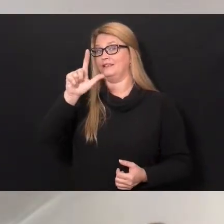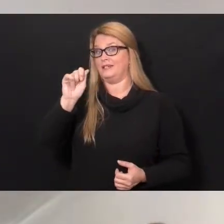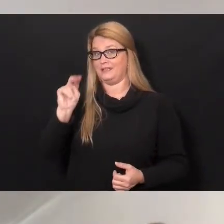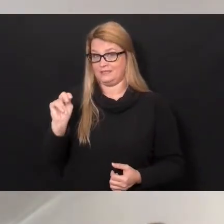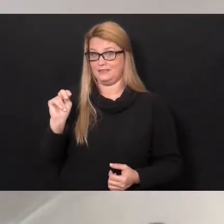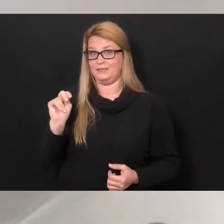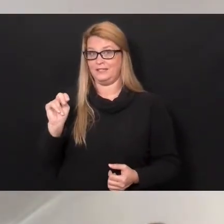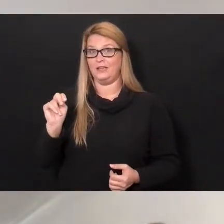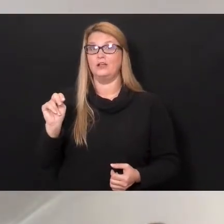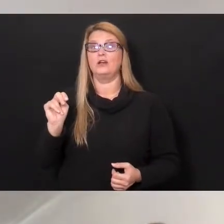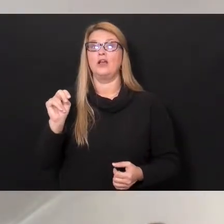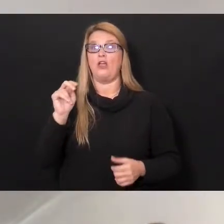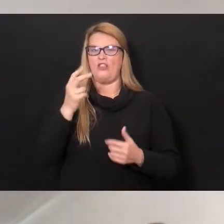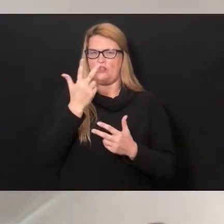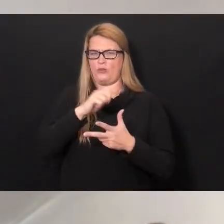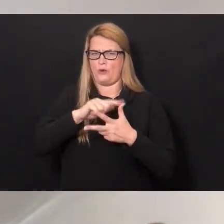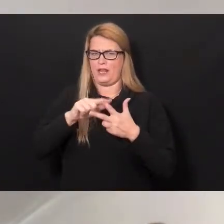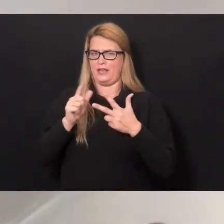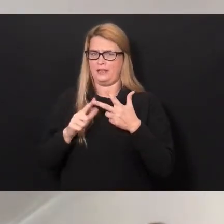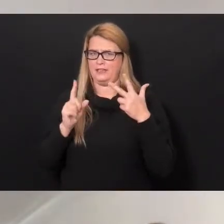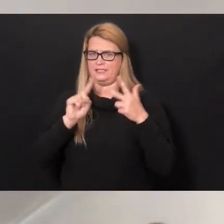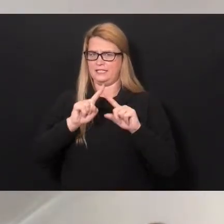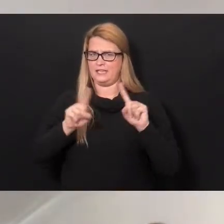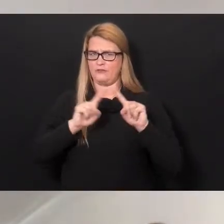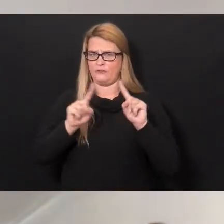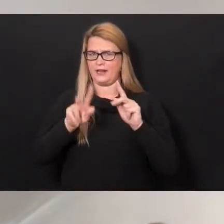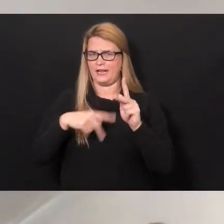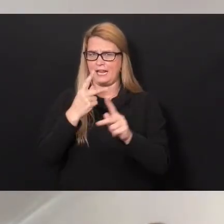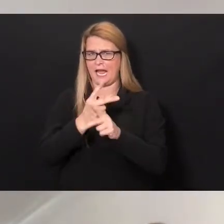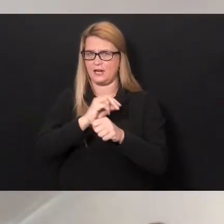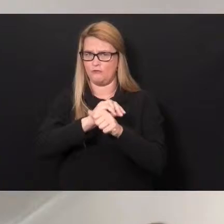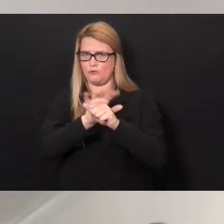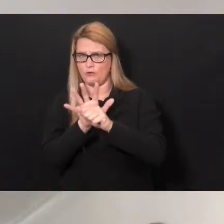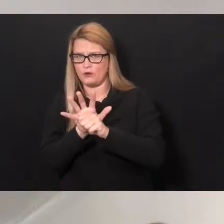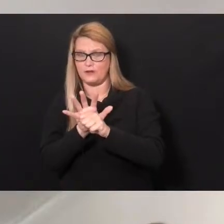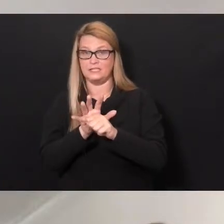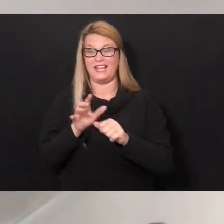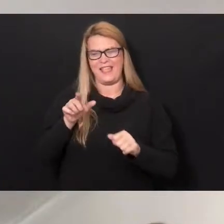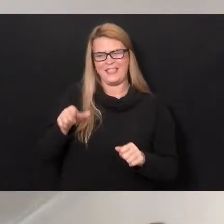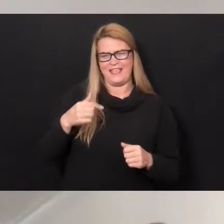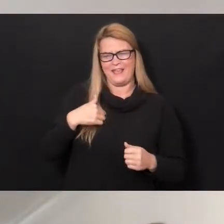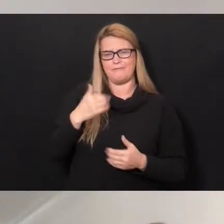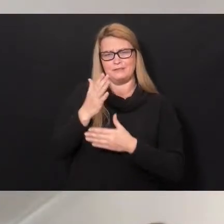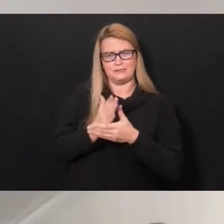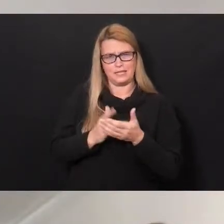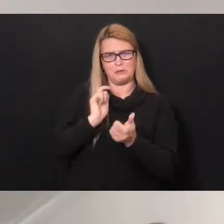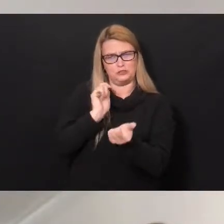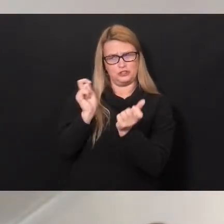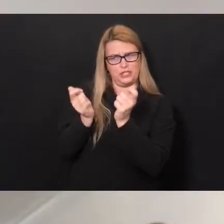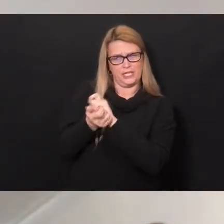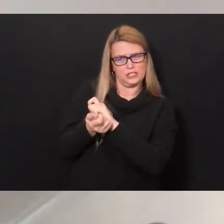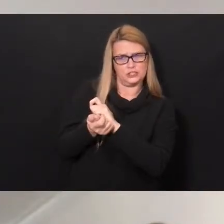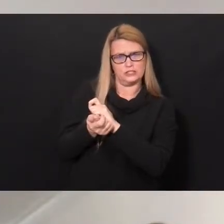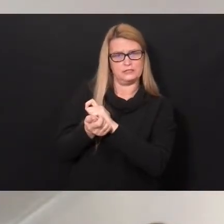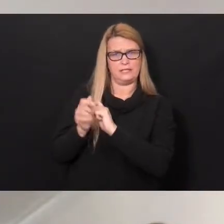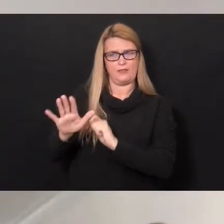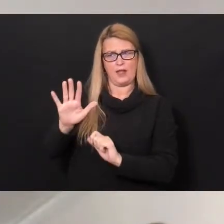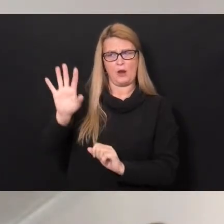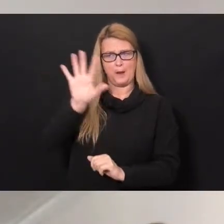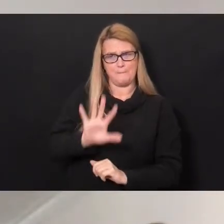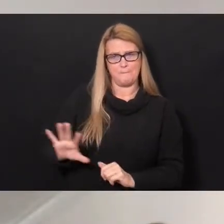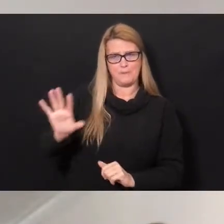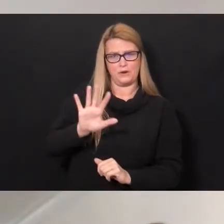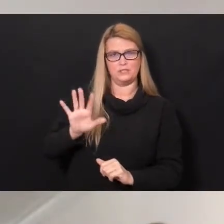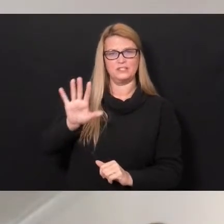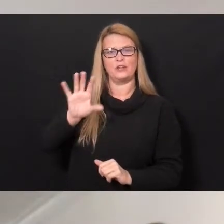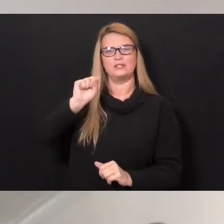And while these viruses do have specific changes, oftentimes in their spike proteins,